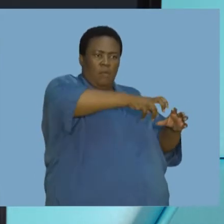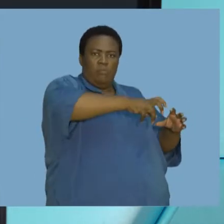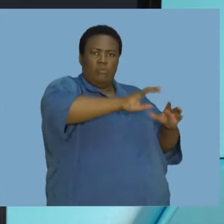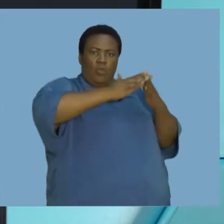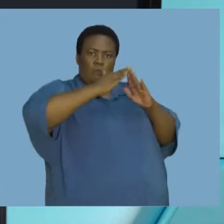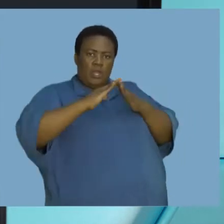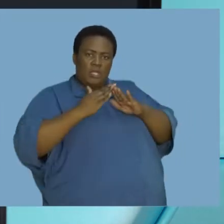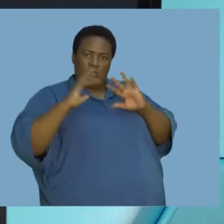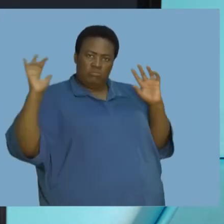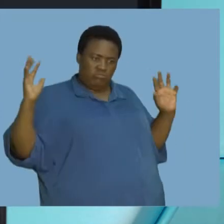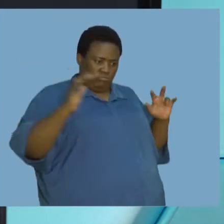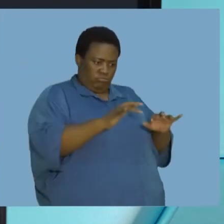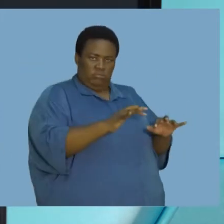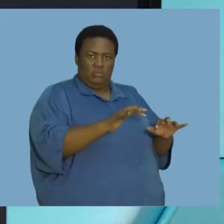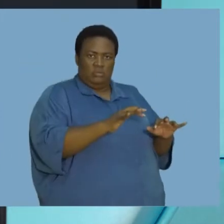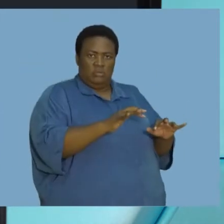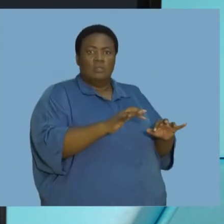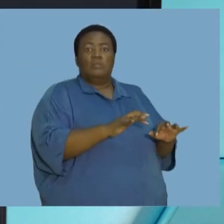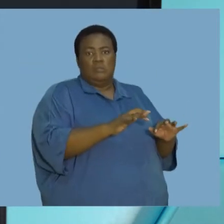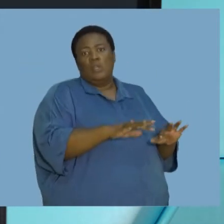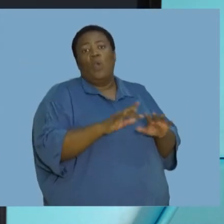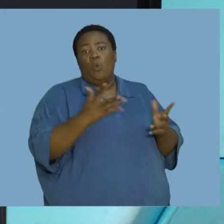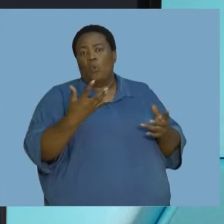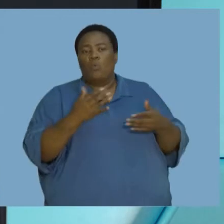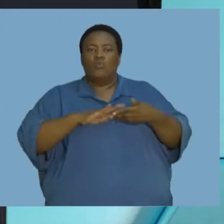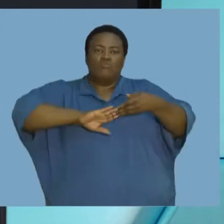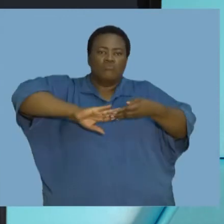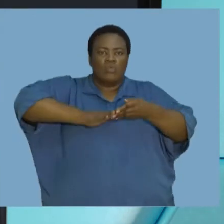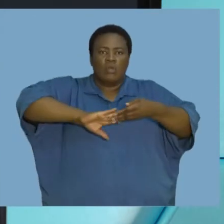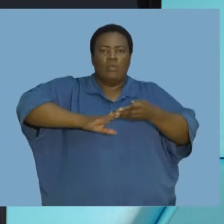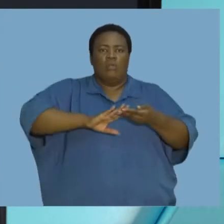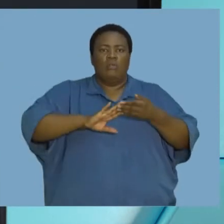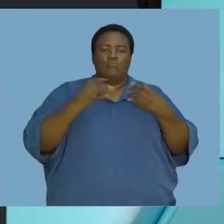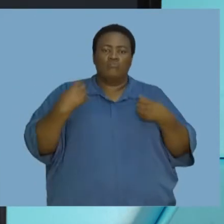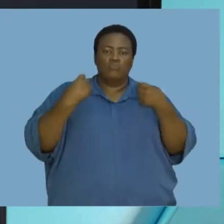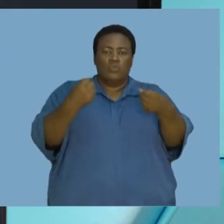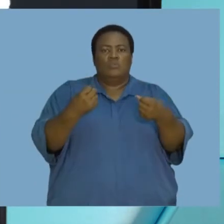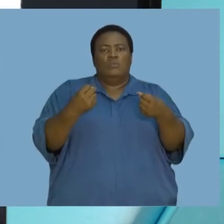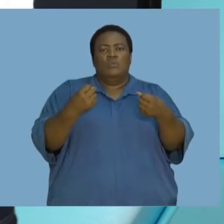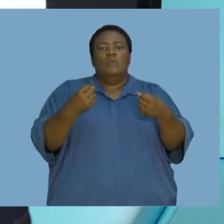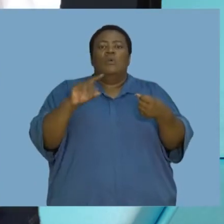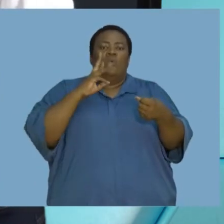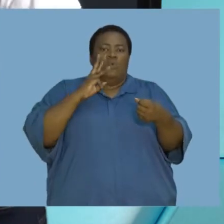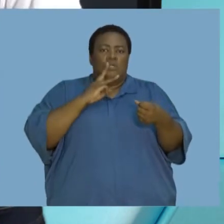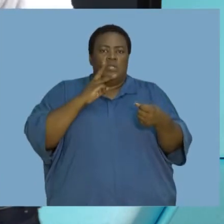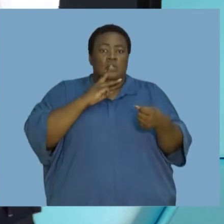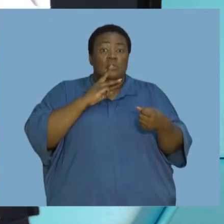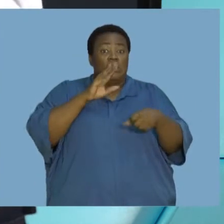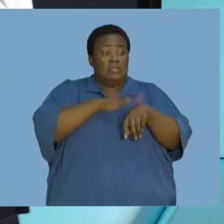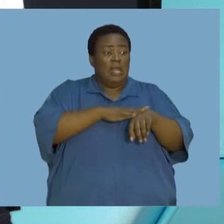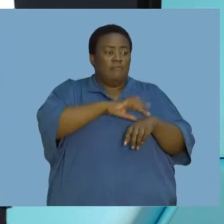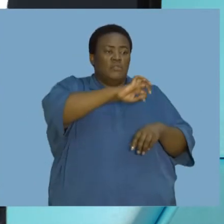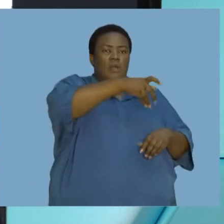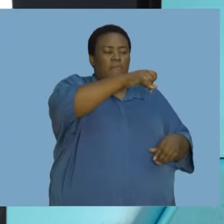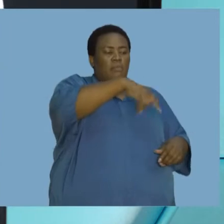provided, and they've got to then transport that water to their homes. So again, it's important that when you let those taps run, consider